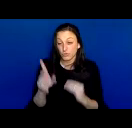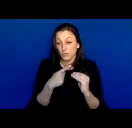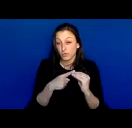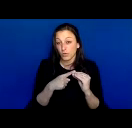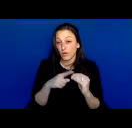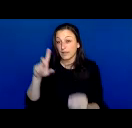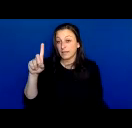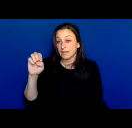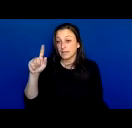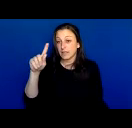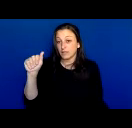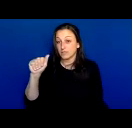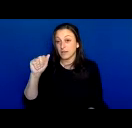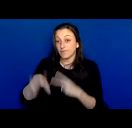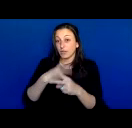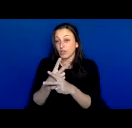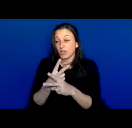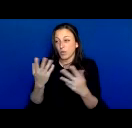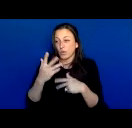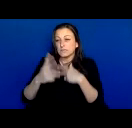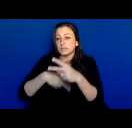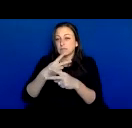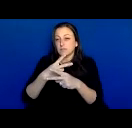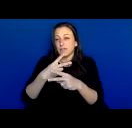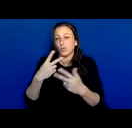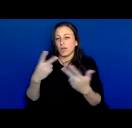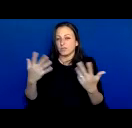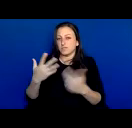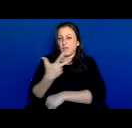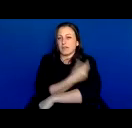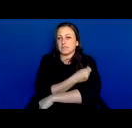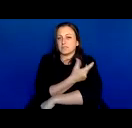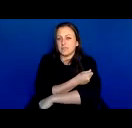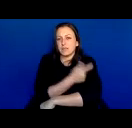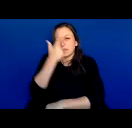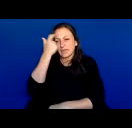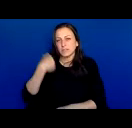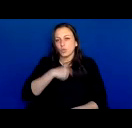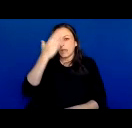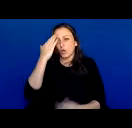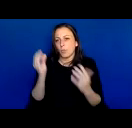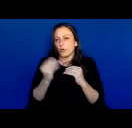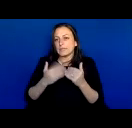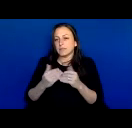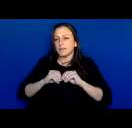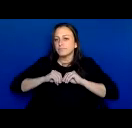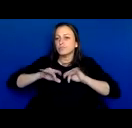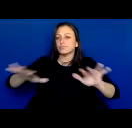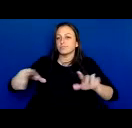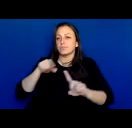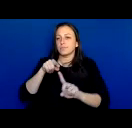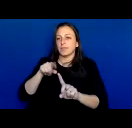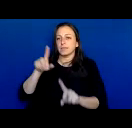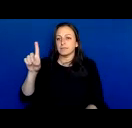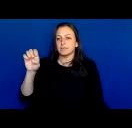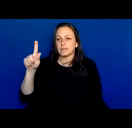Delta variant and the type of vaccine, given the transmissibility of the Delta variant, has